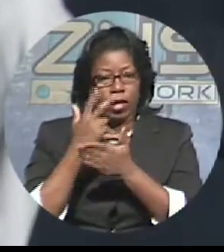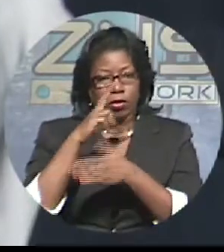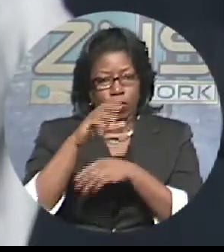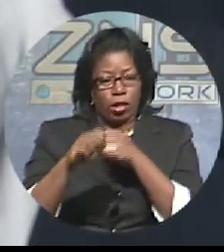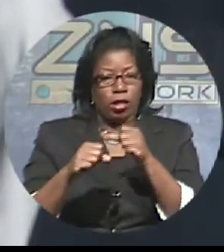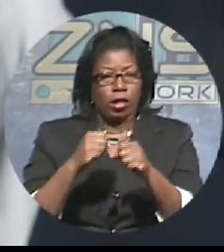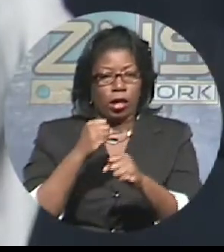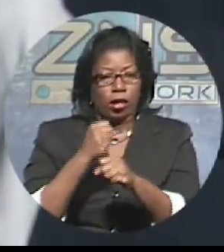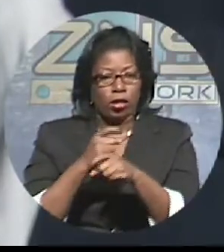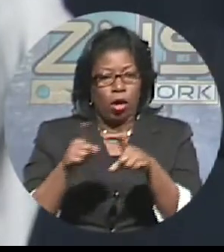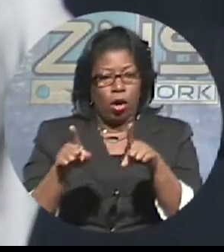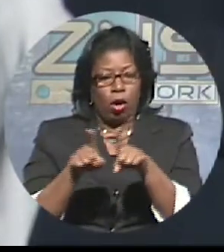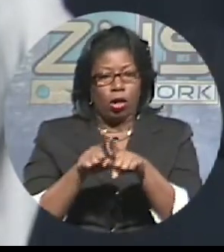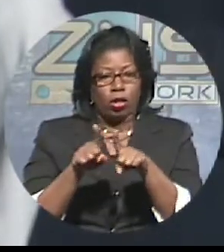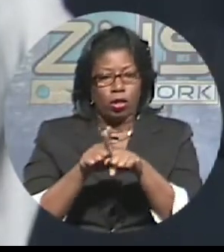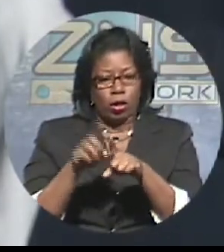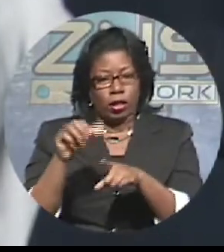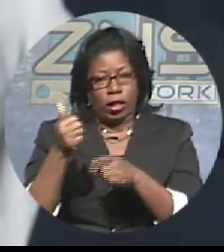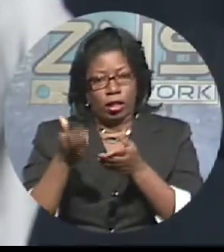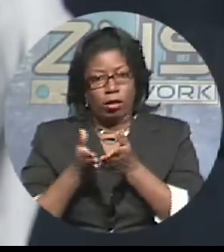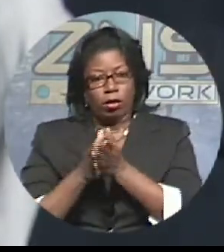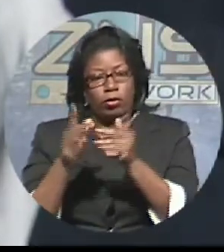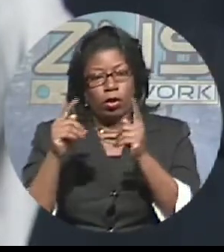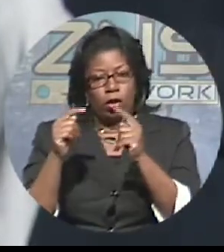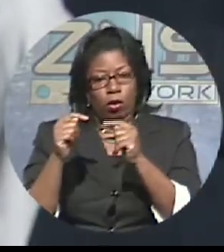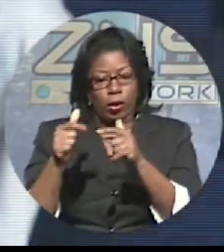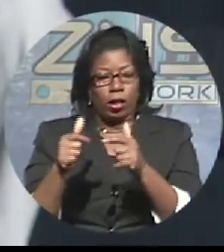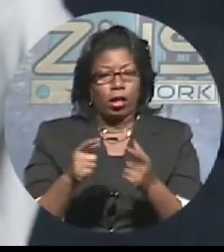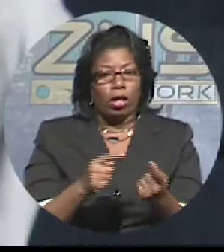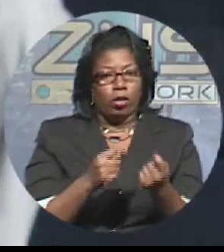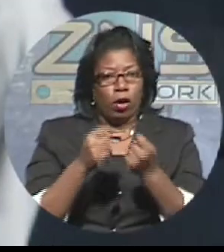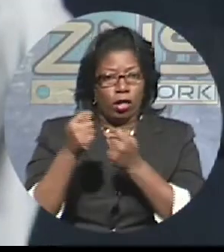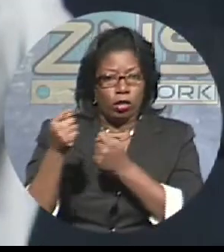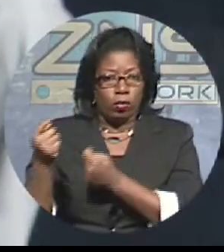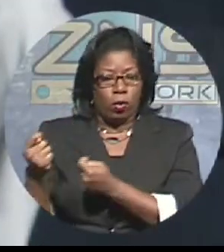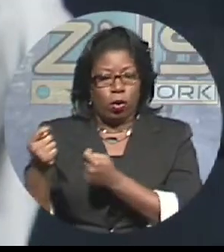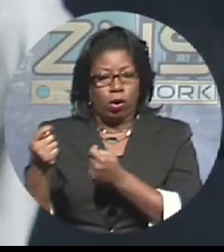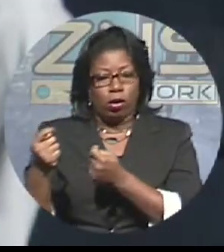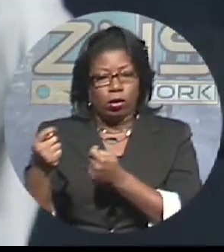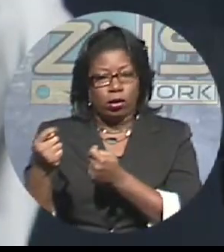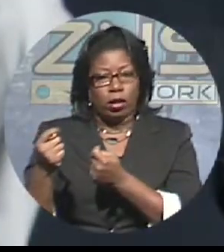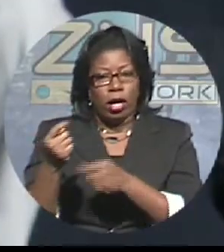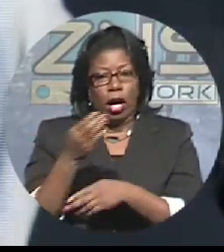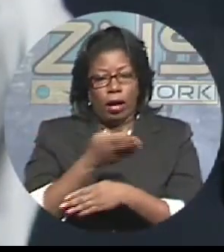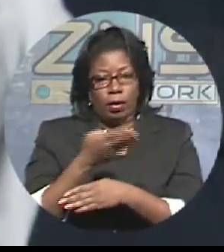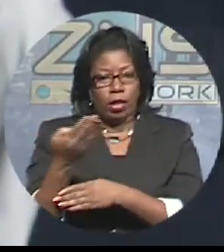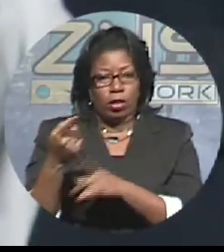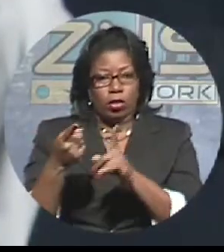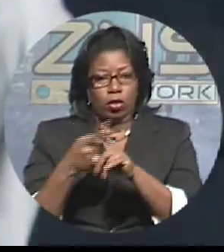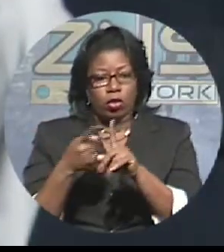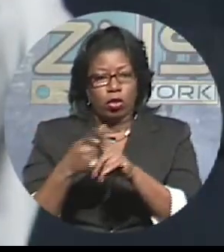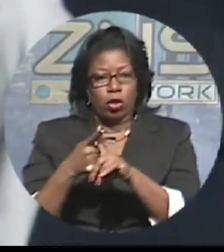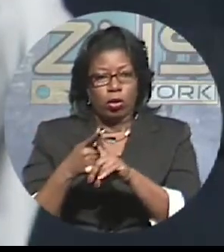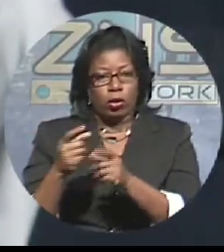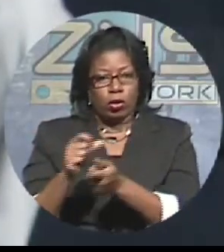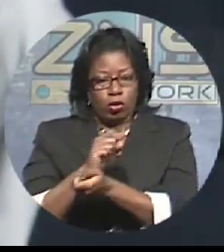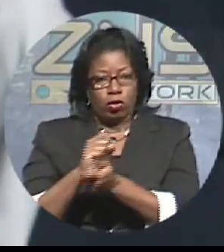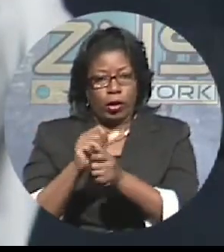include an auxiliary vessel to provide timely transport of supplies to disaster-stricken areas around our